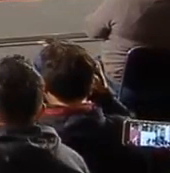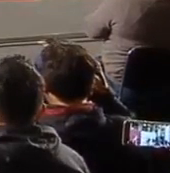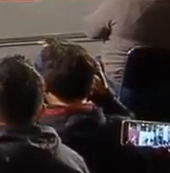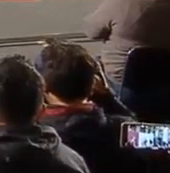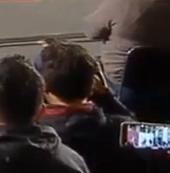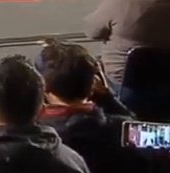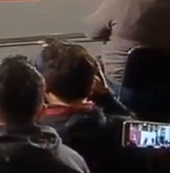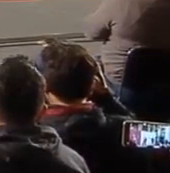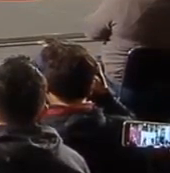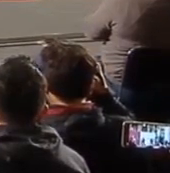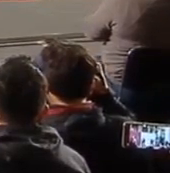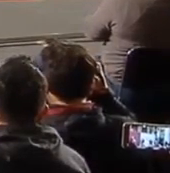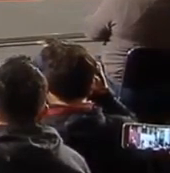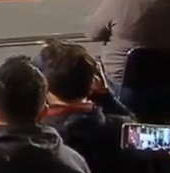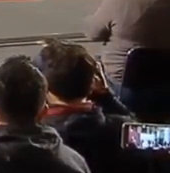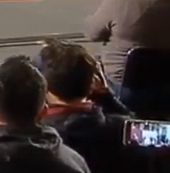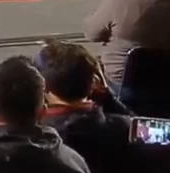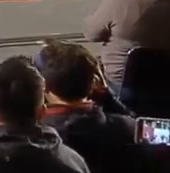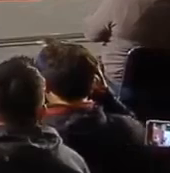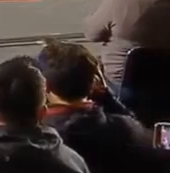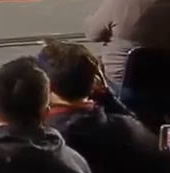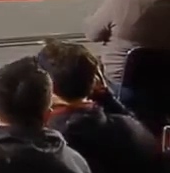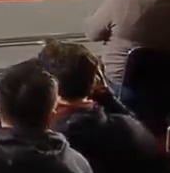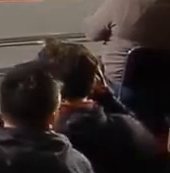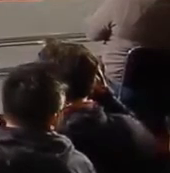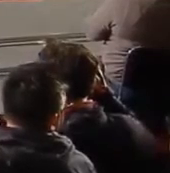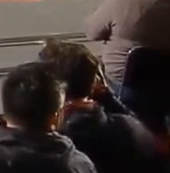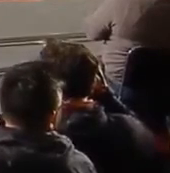Good morning, cheer up.